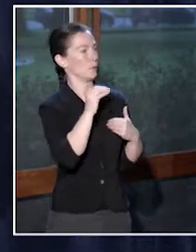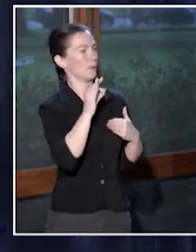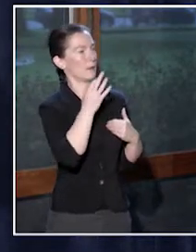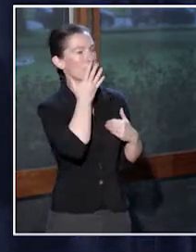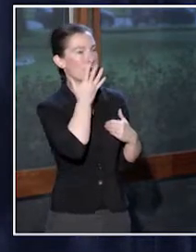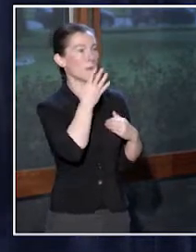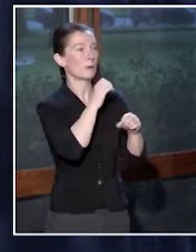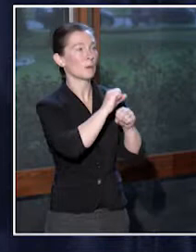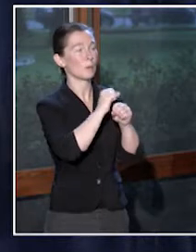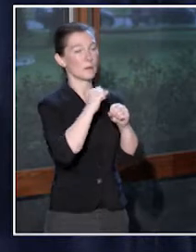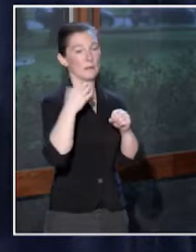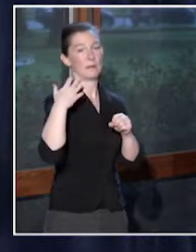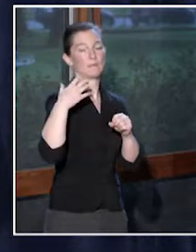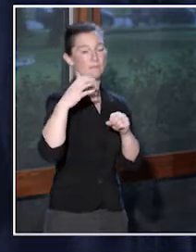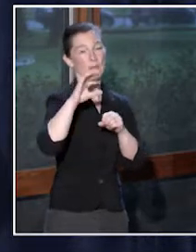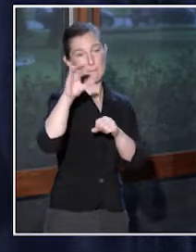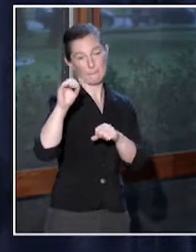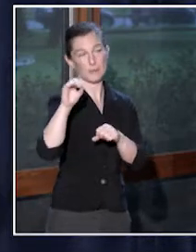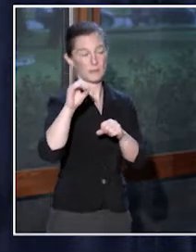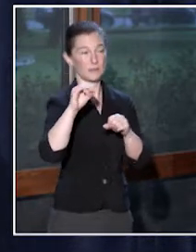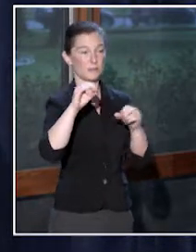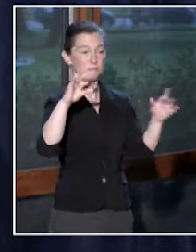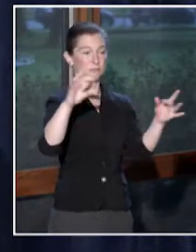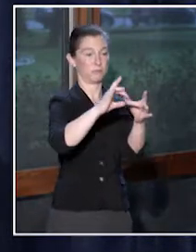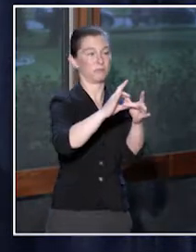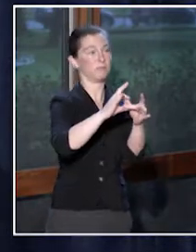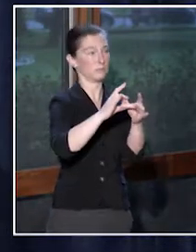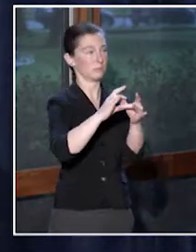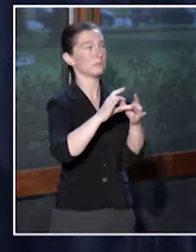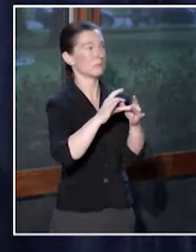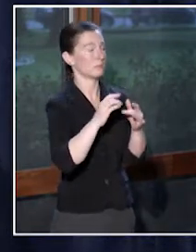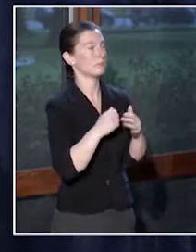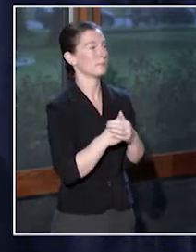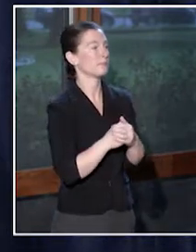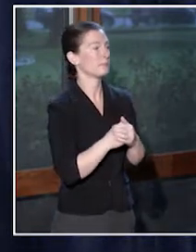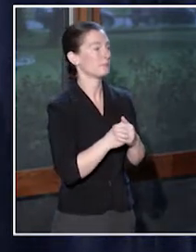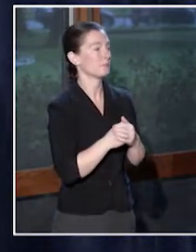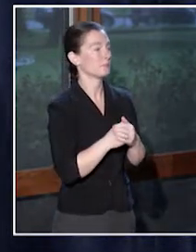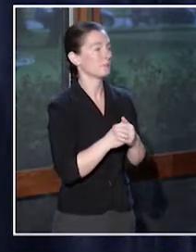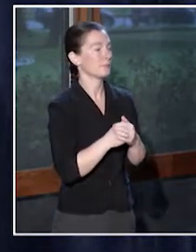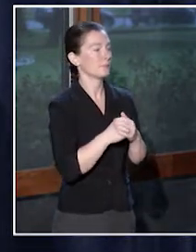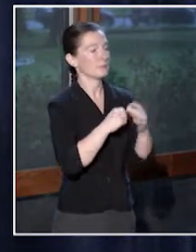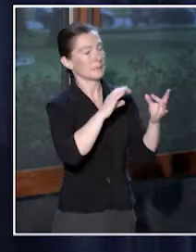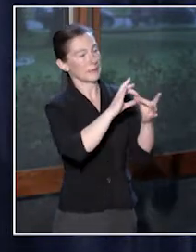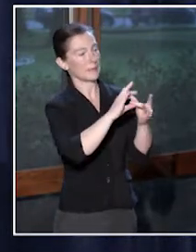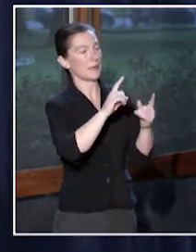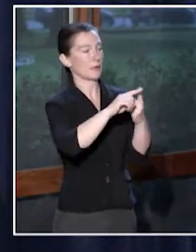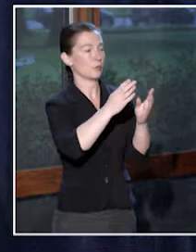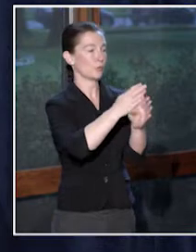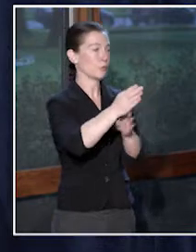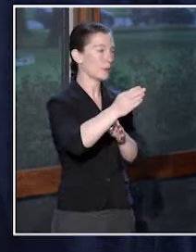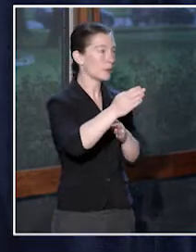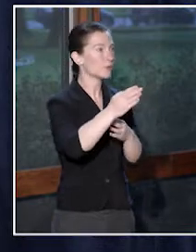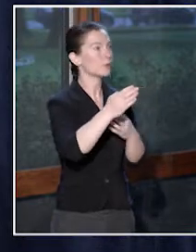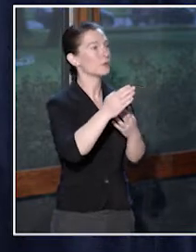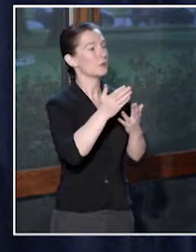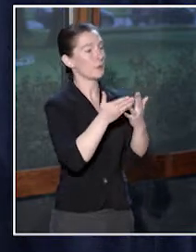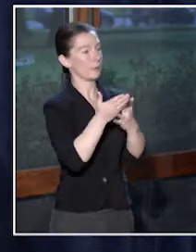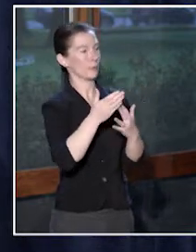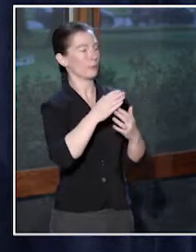this gap and want to close this gap. Connect to Careers is coming through the Council of Economic Advisors, and